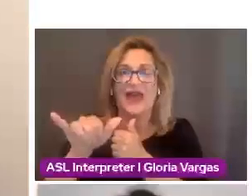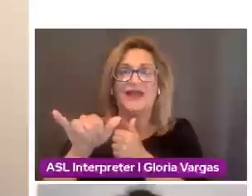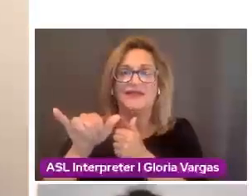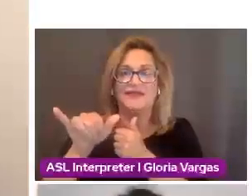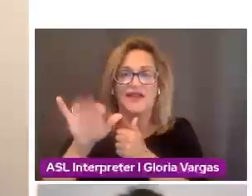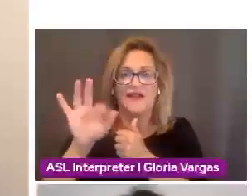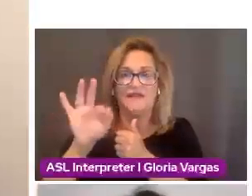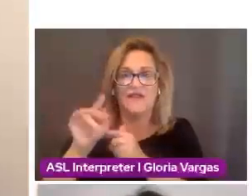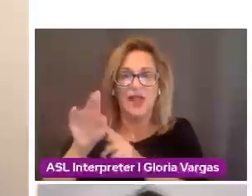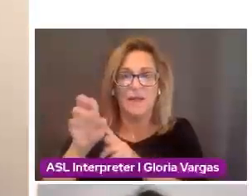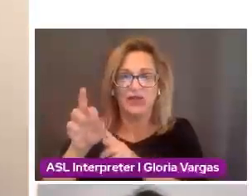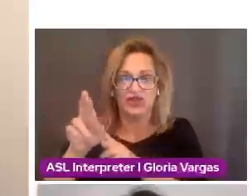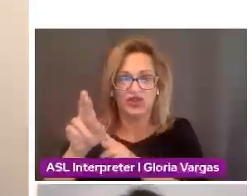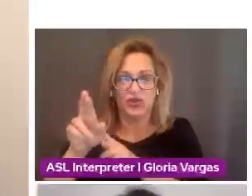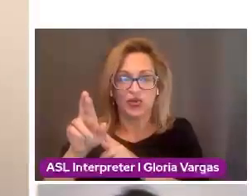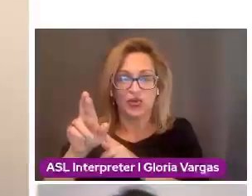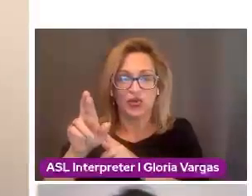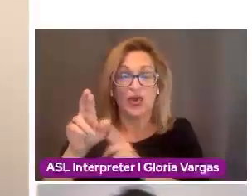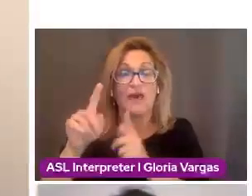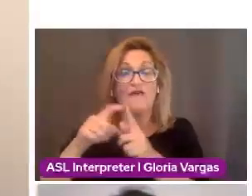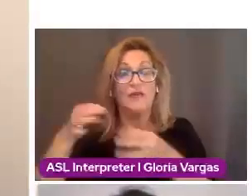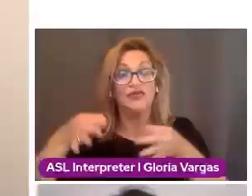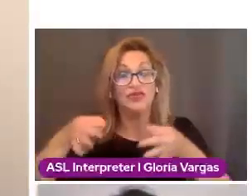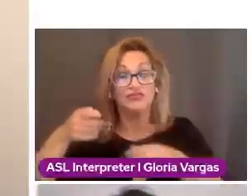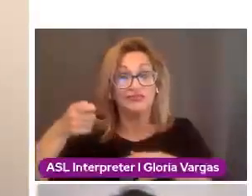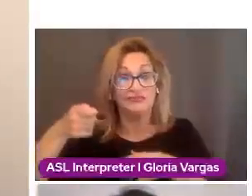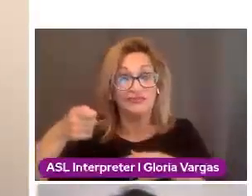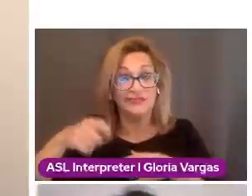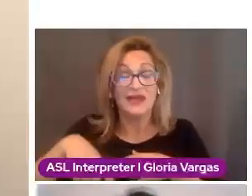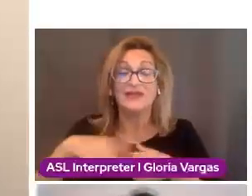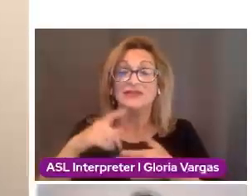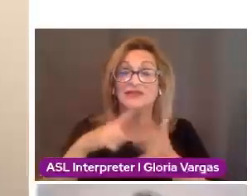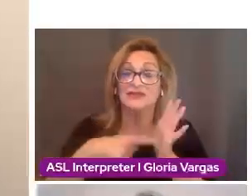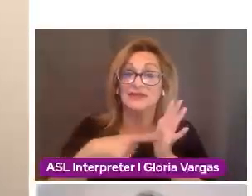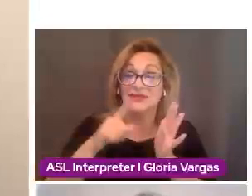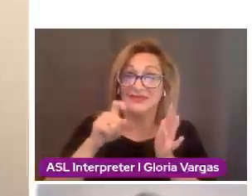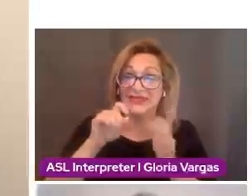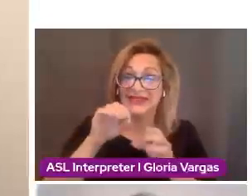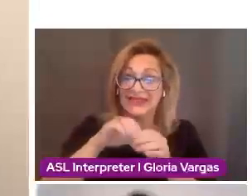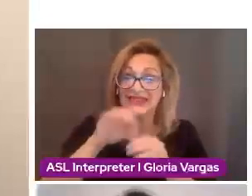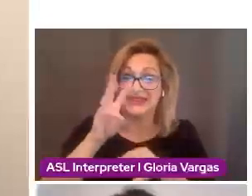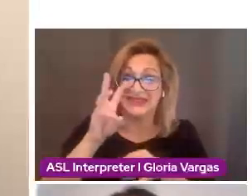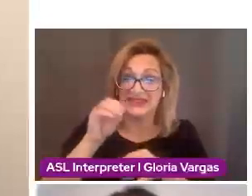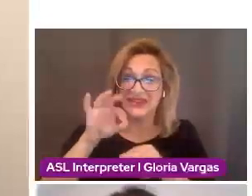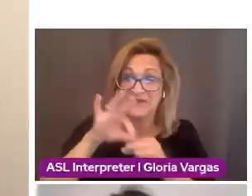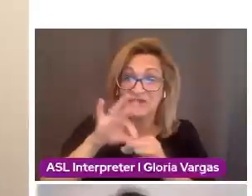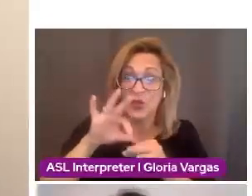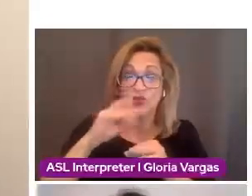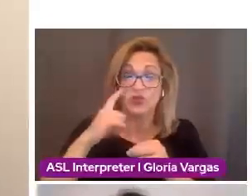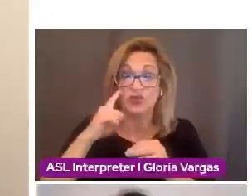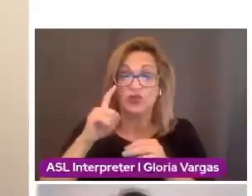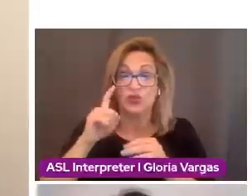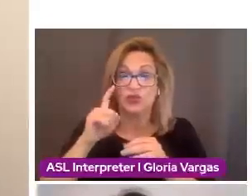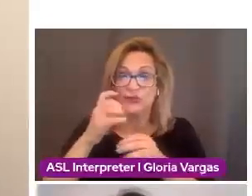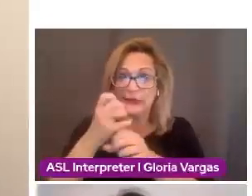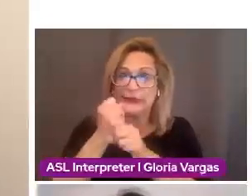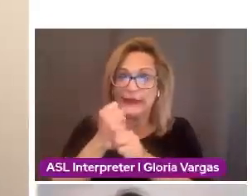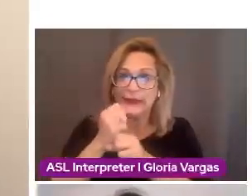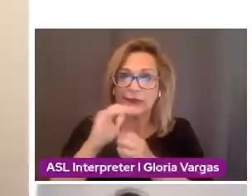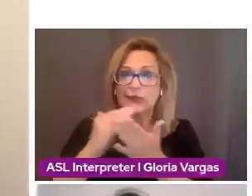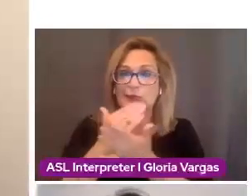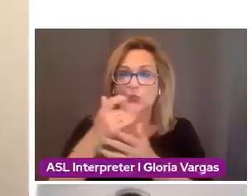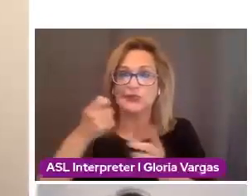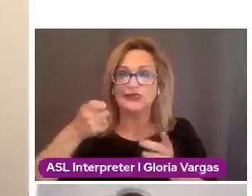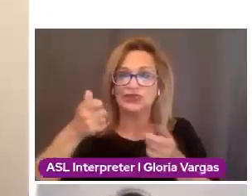be the case that you needed 60 votes to confirm a Supreme Court justice, and also those circuit level, those lower level